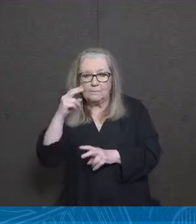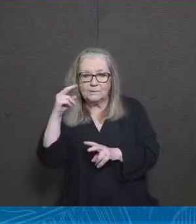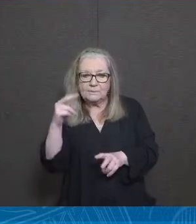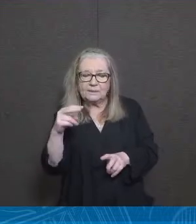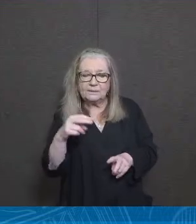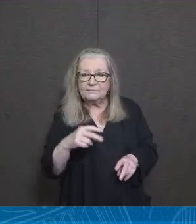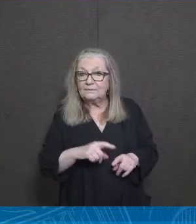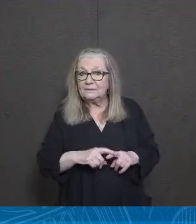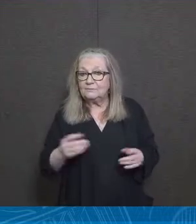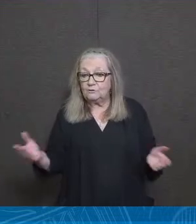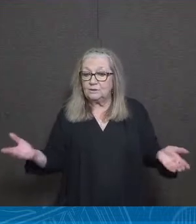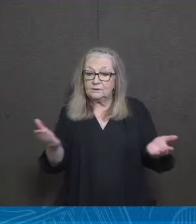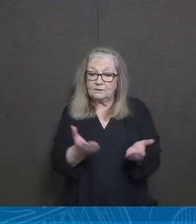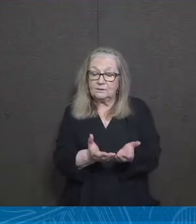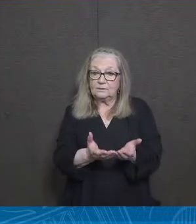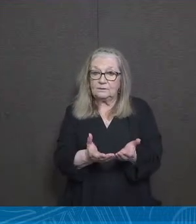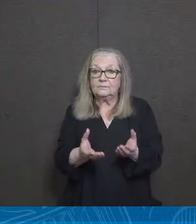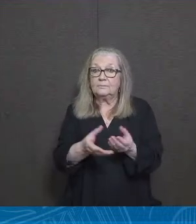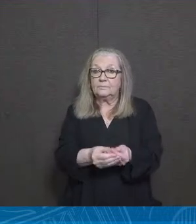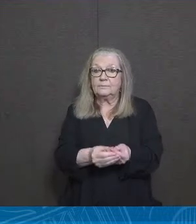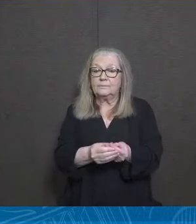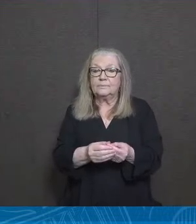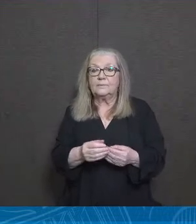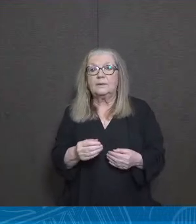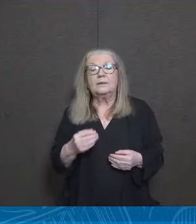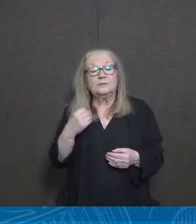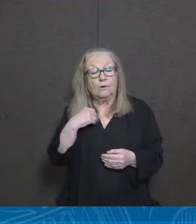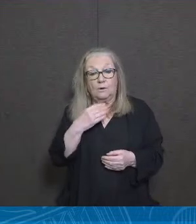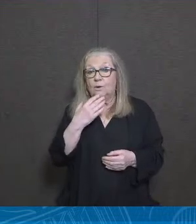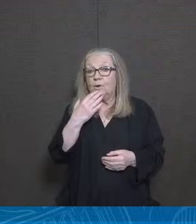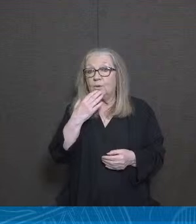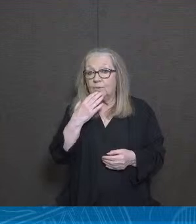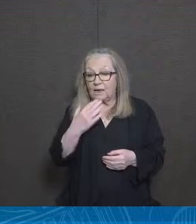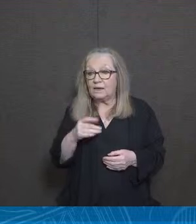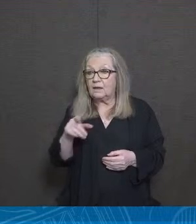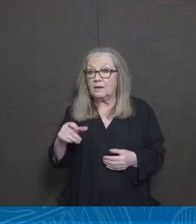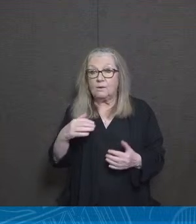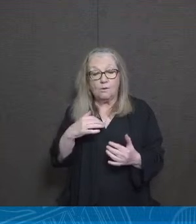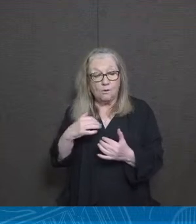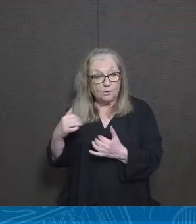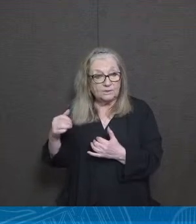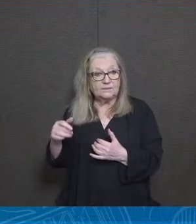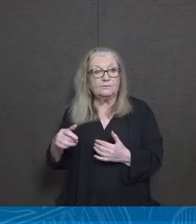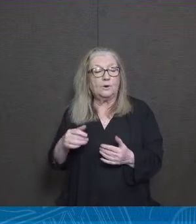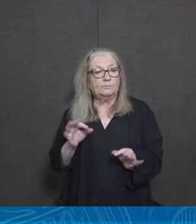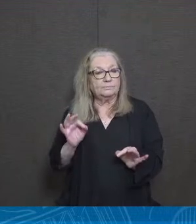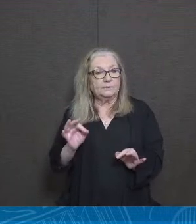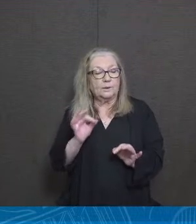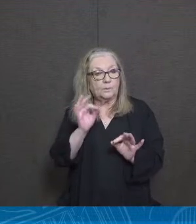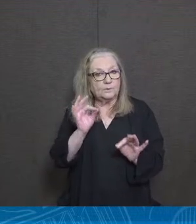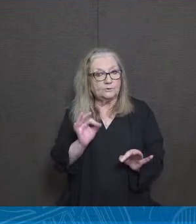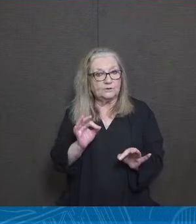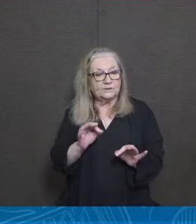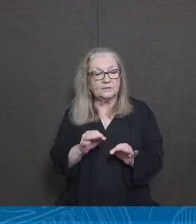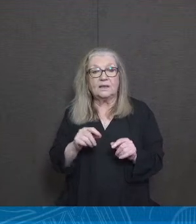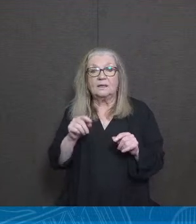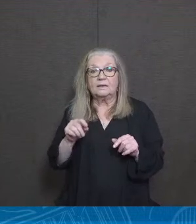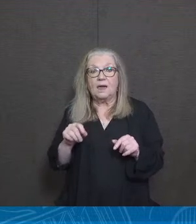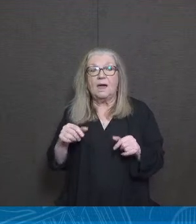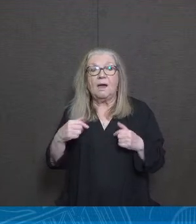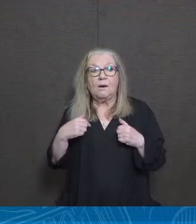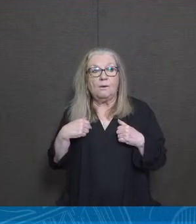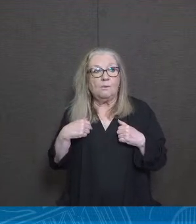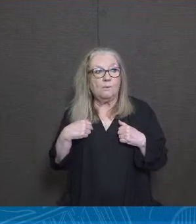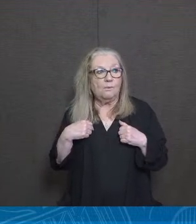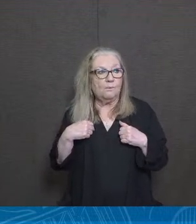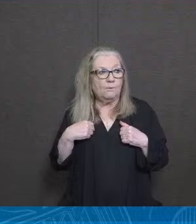Okay, yes, thank you all for the comments, and thanks audience for the excellent questions. So now we're moving